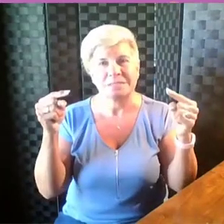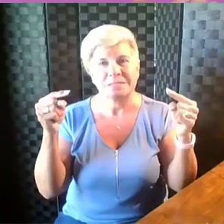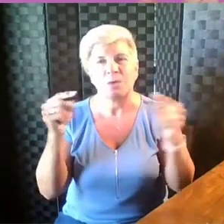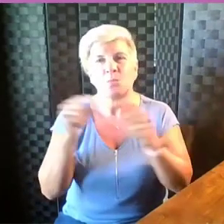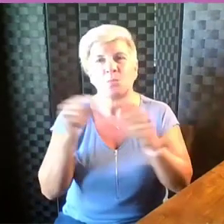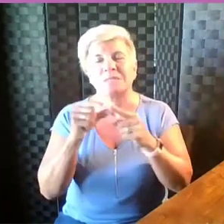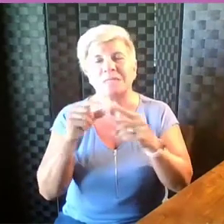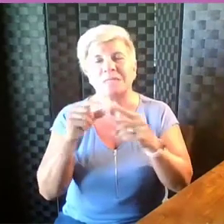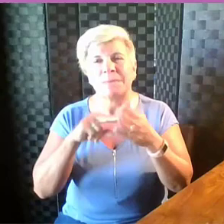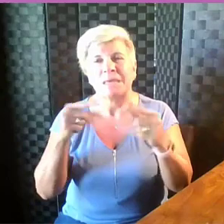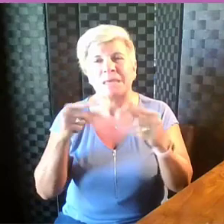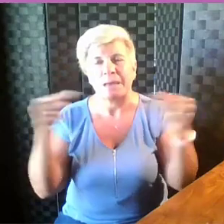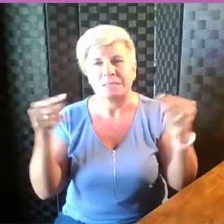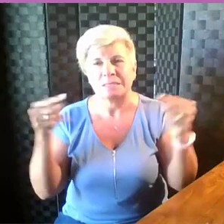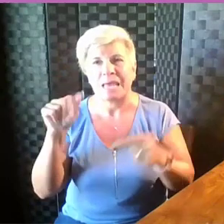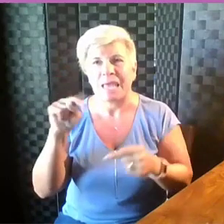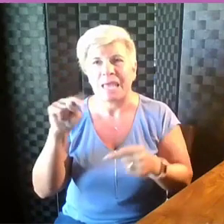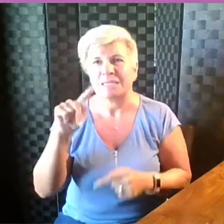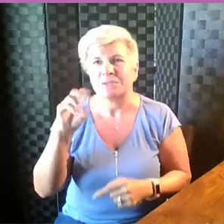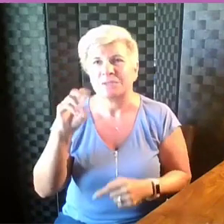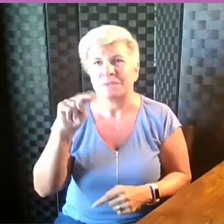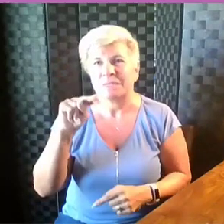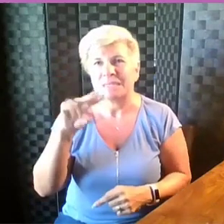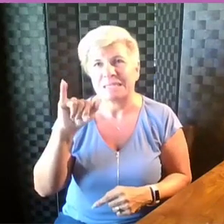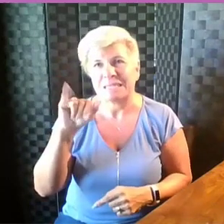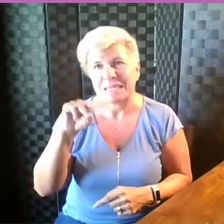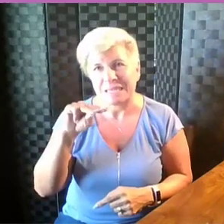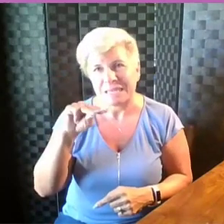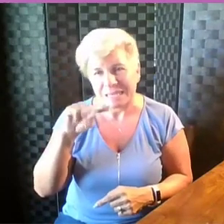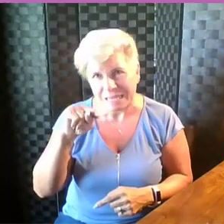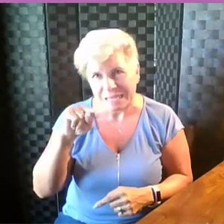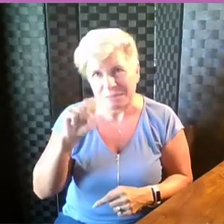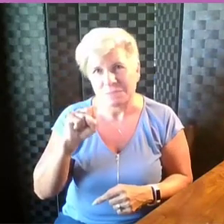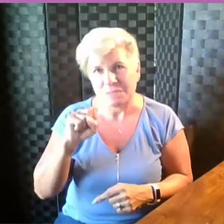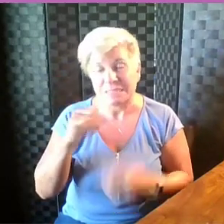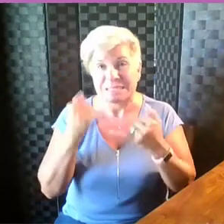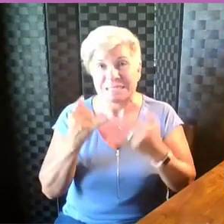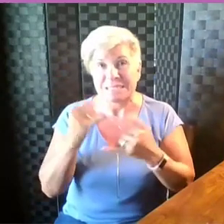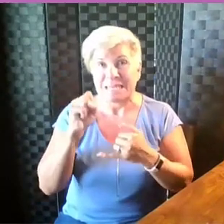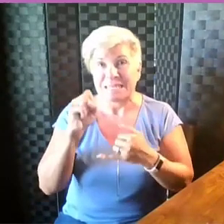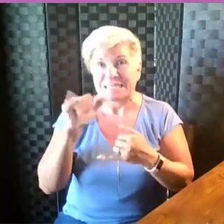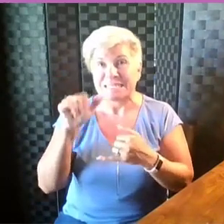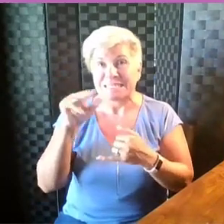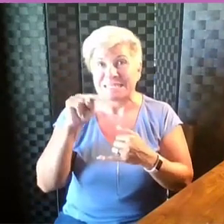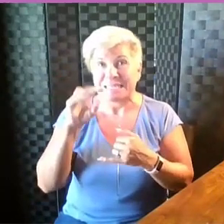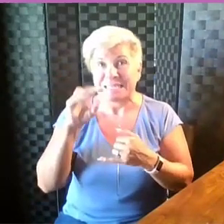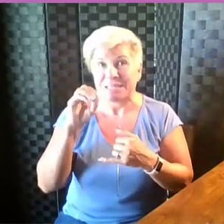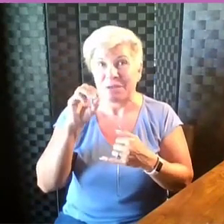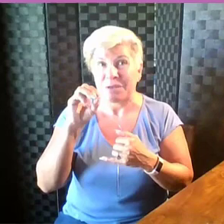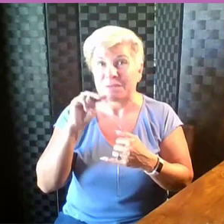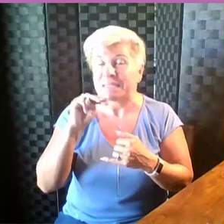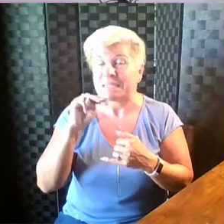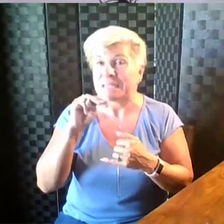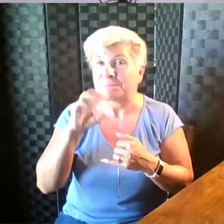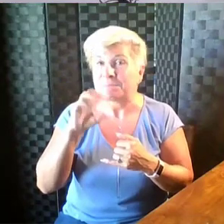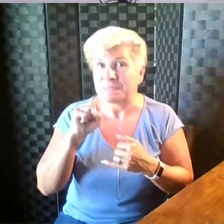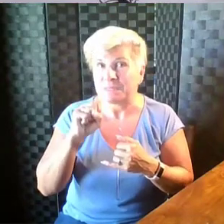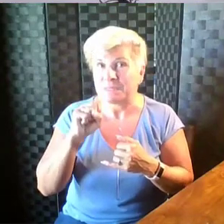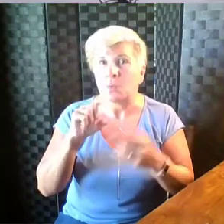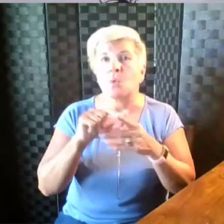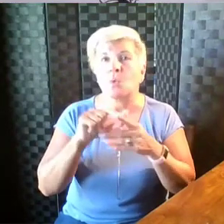to focus on synonyms. That means words that are the same. They either have the same